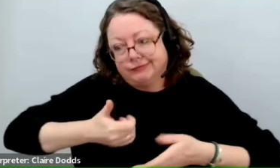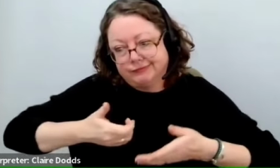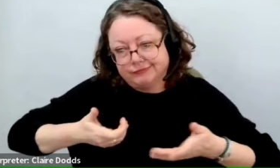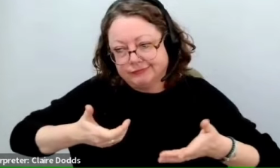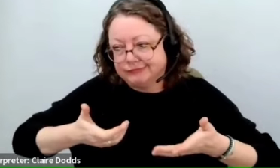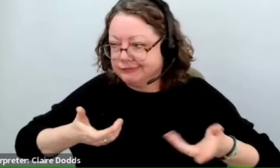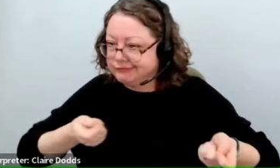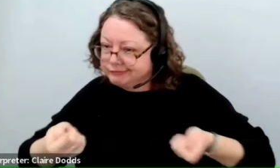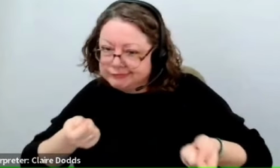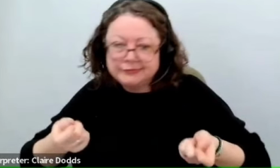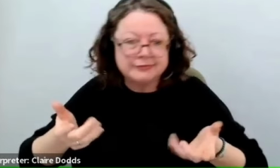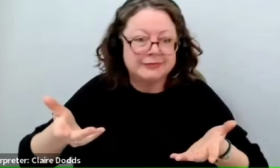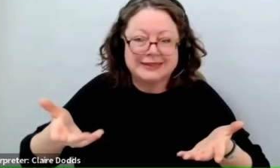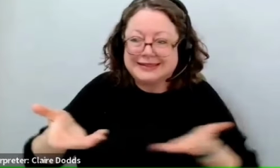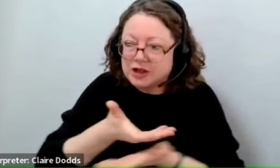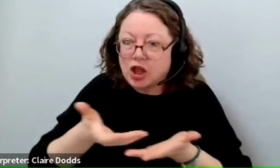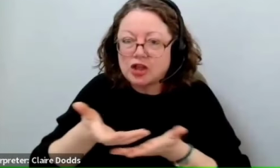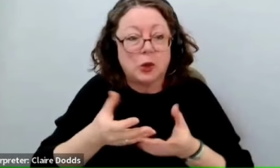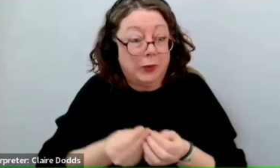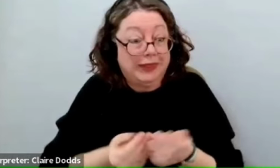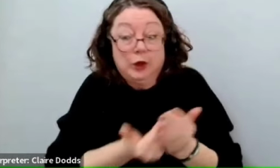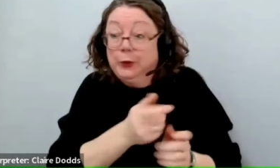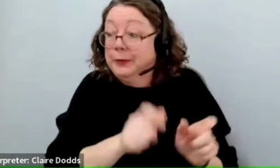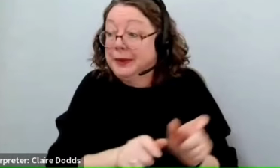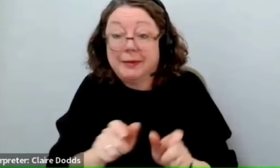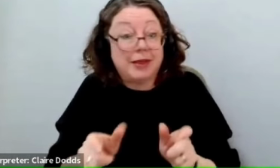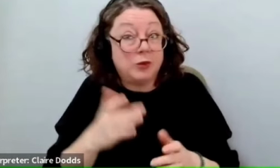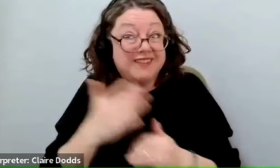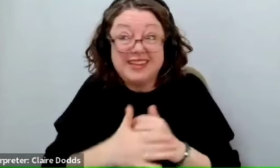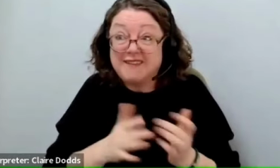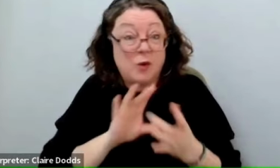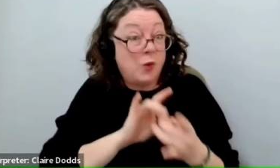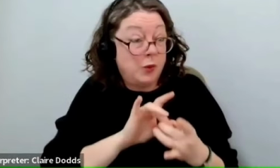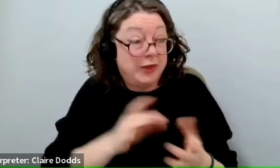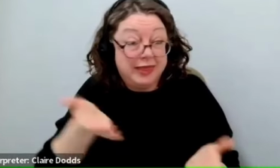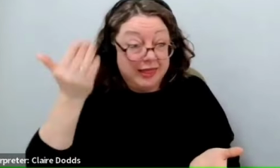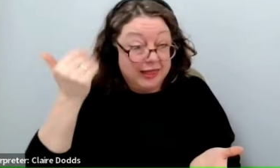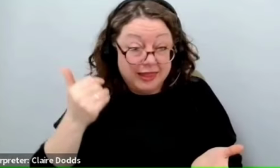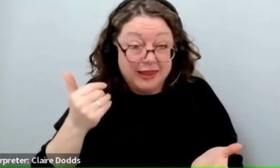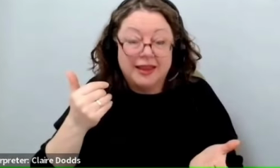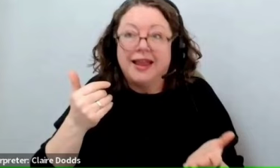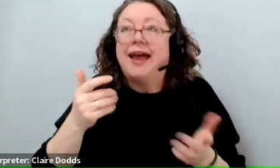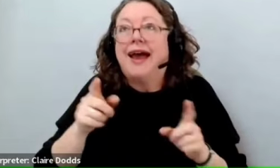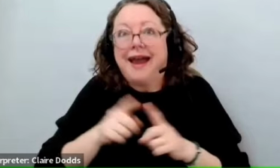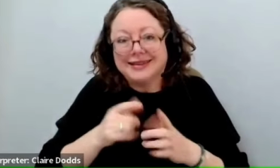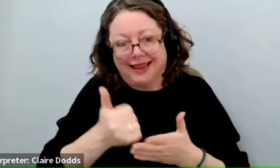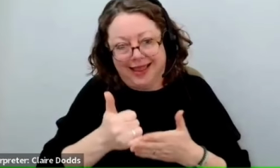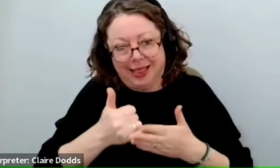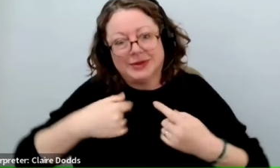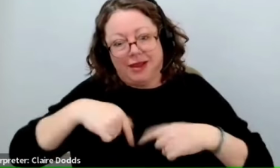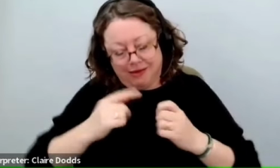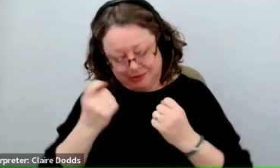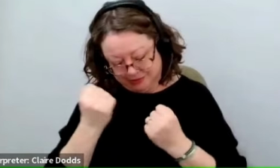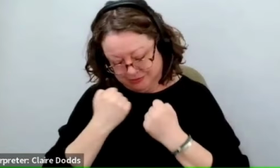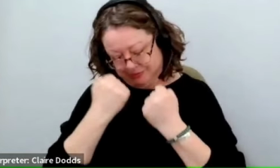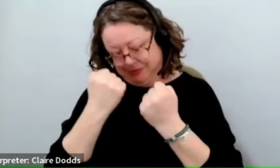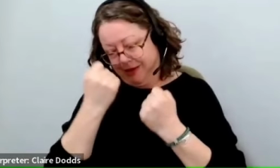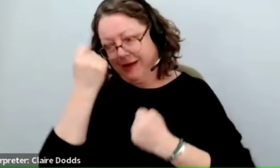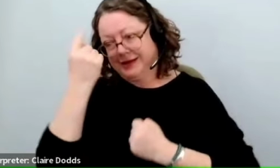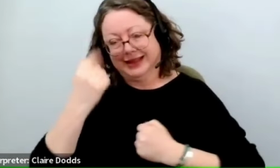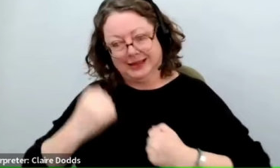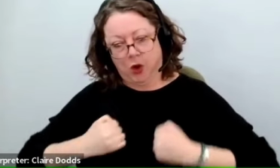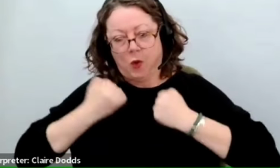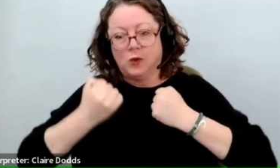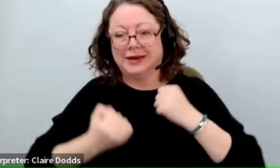us to shape these discussions, these new discussions with people that we might not potentially have worked with previously. And then that's then developing a sort of